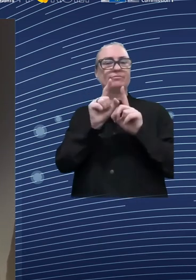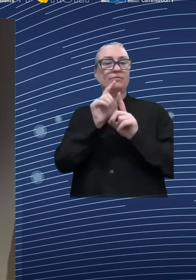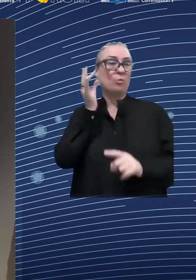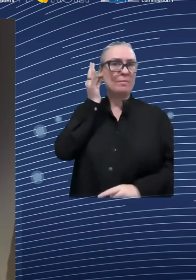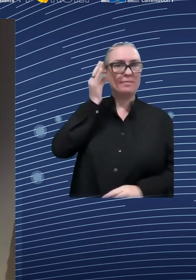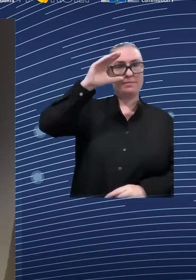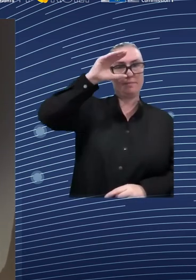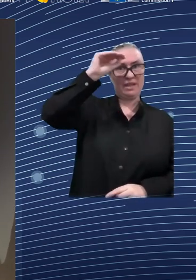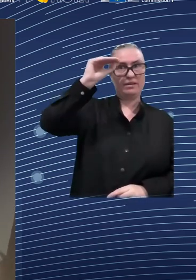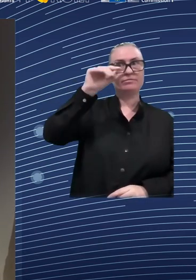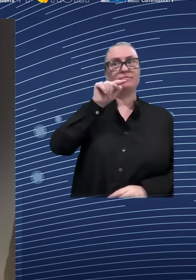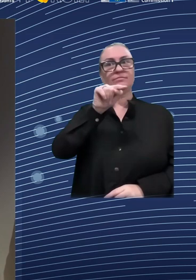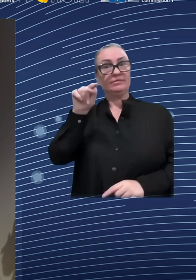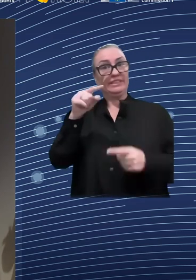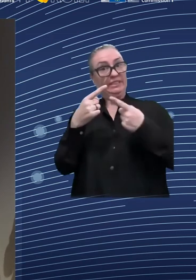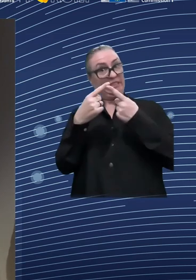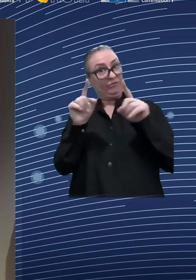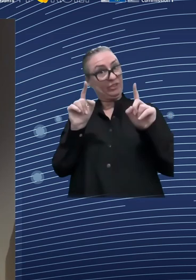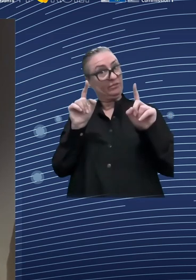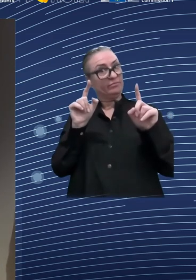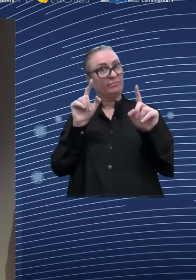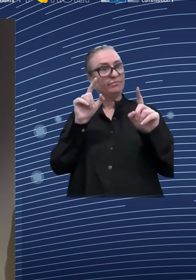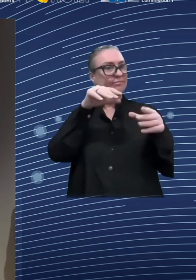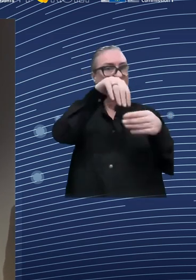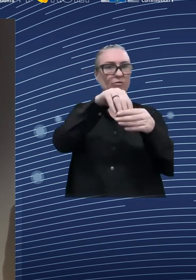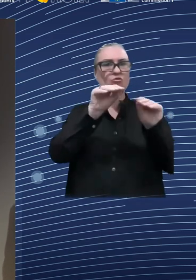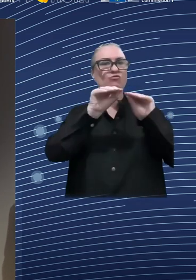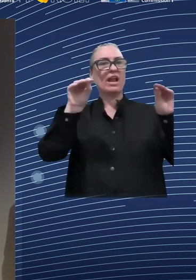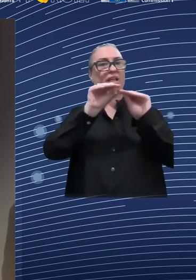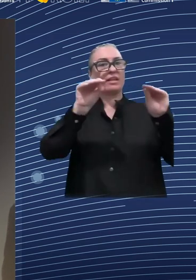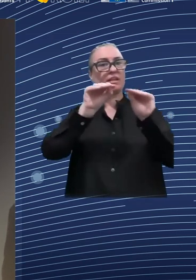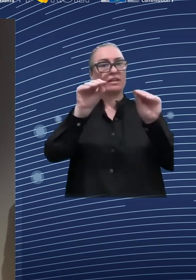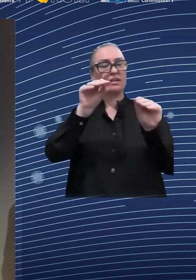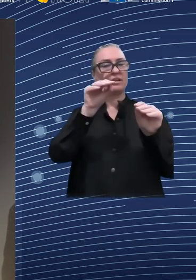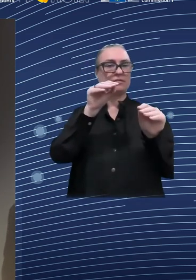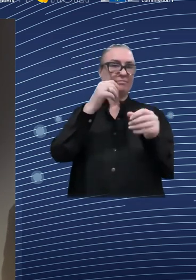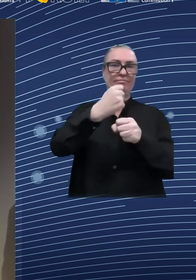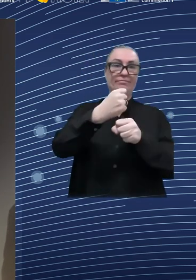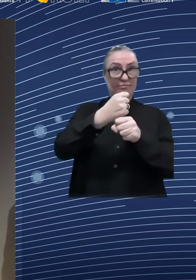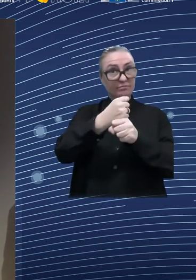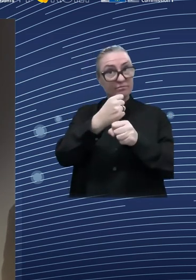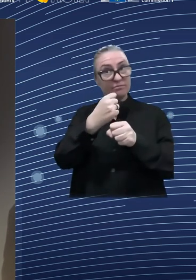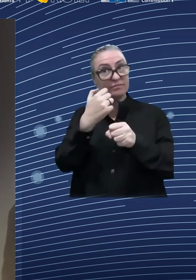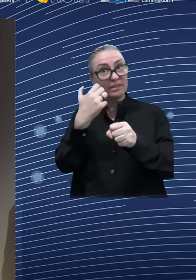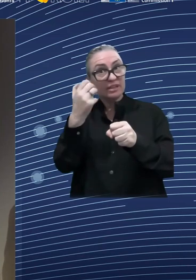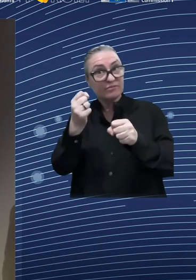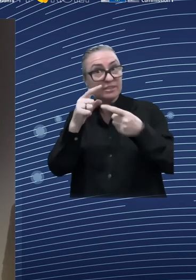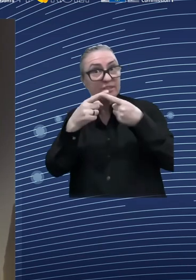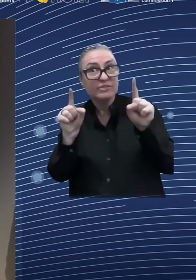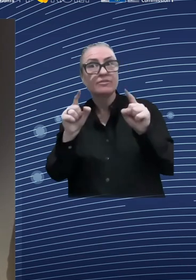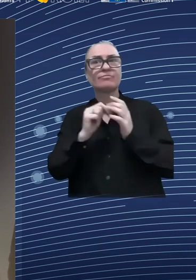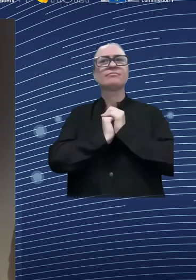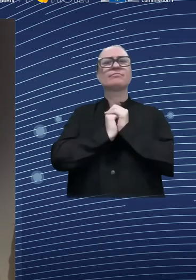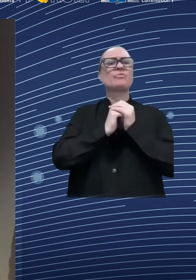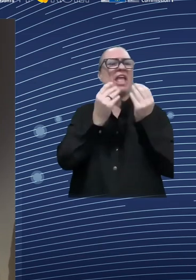the background behind that? Who would like to? John, you're nodding. Yeah, there's definitely an issue in this in our country, and we're aware of it.